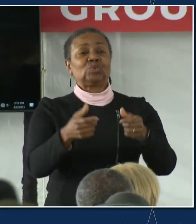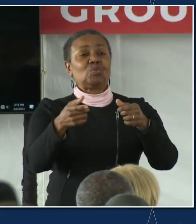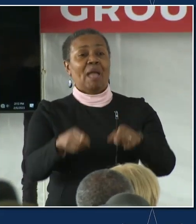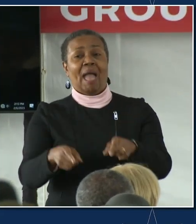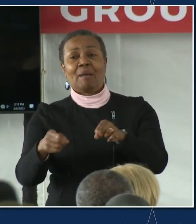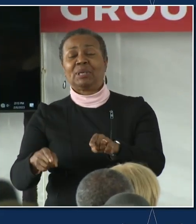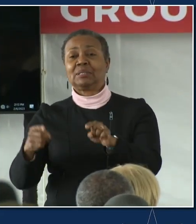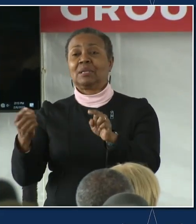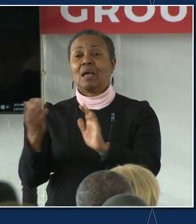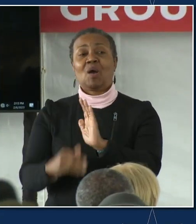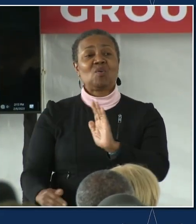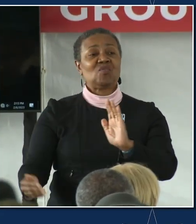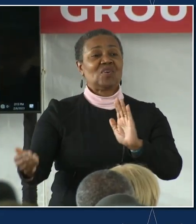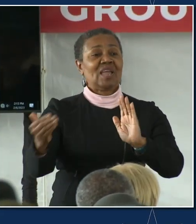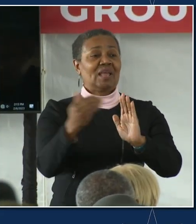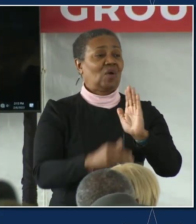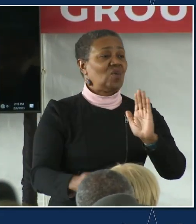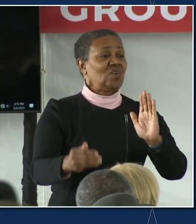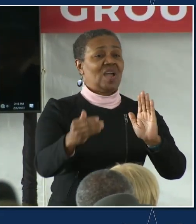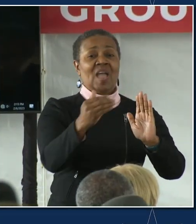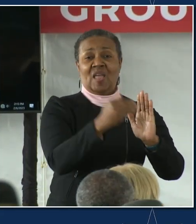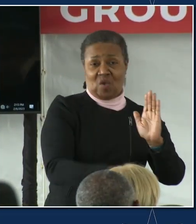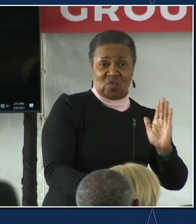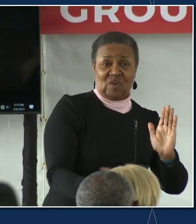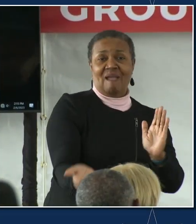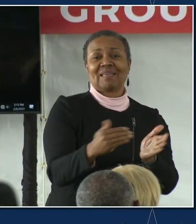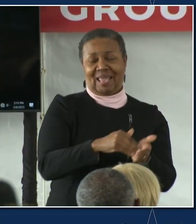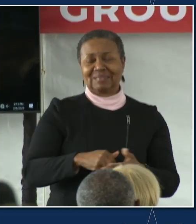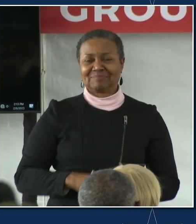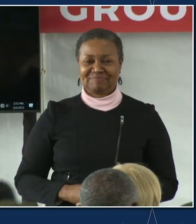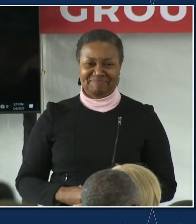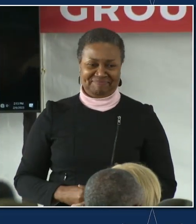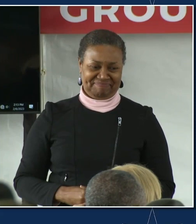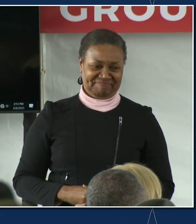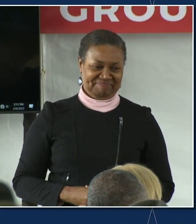happen over and over and over again.